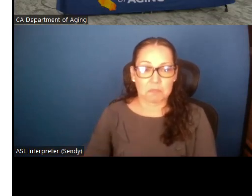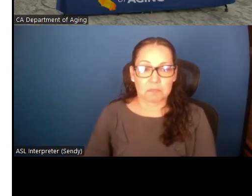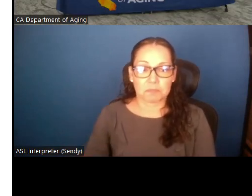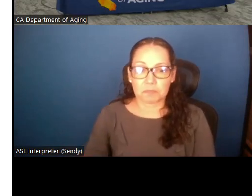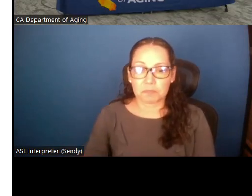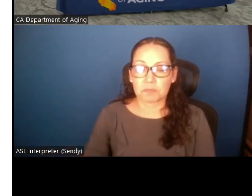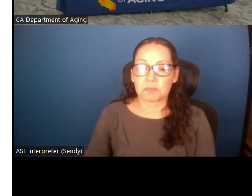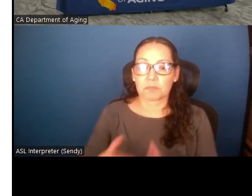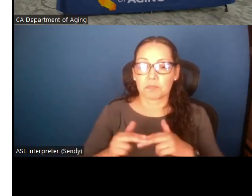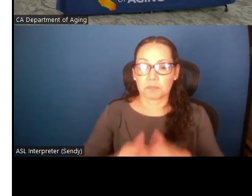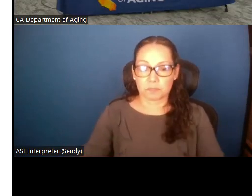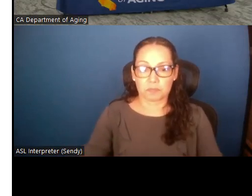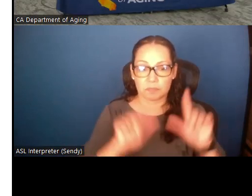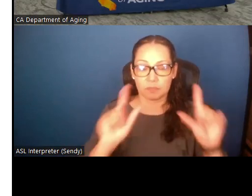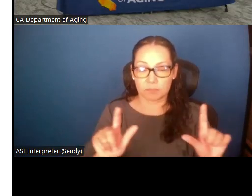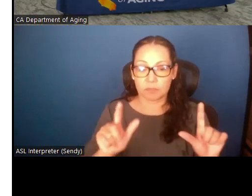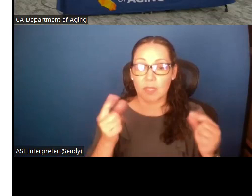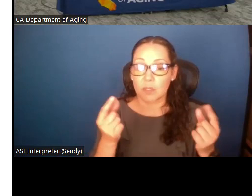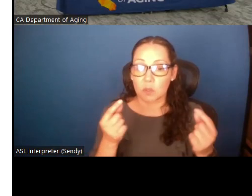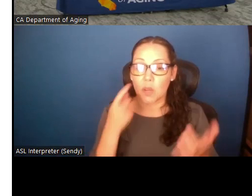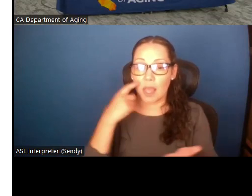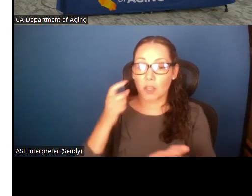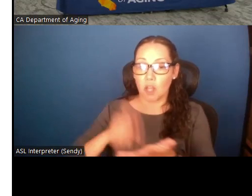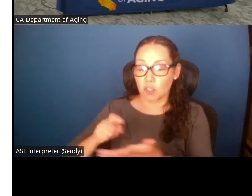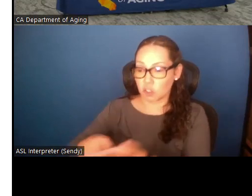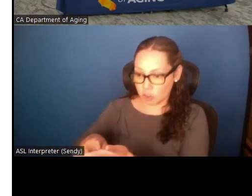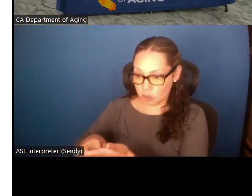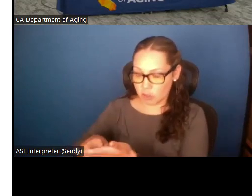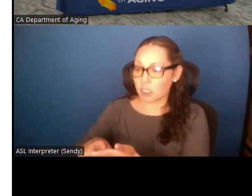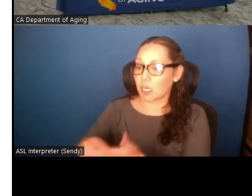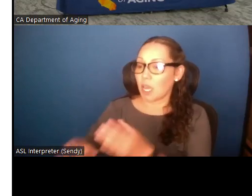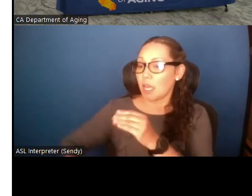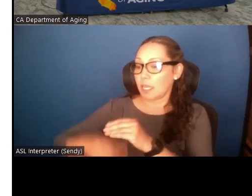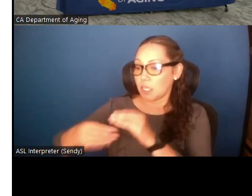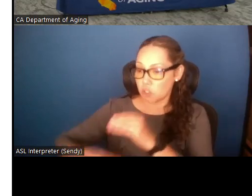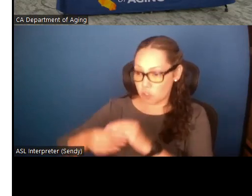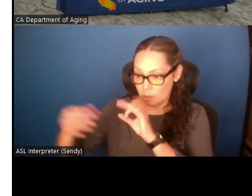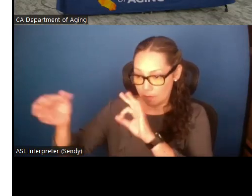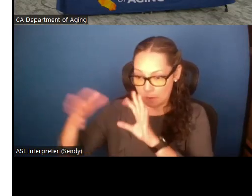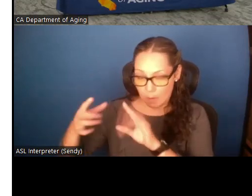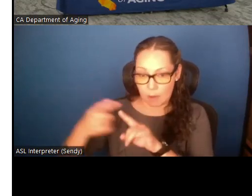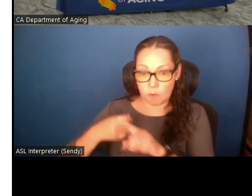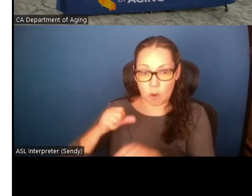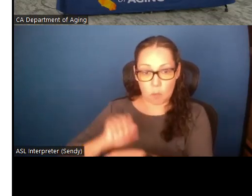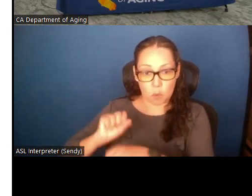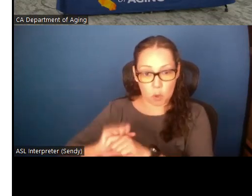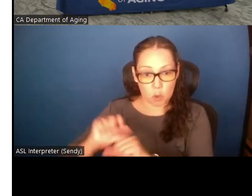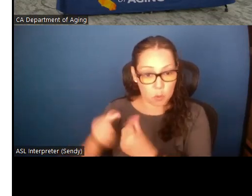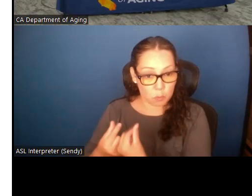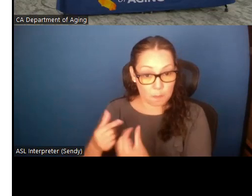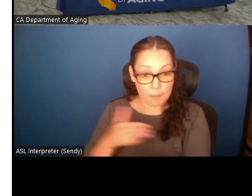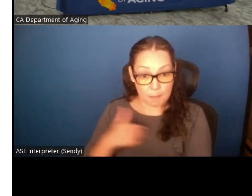And then, finally, I just want to acknowledge that there was additional feedback that was provided from work group members on all these